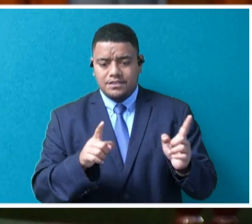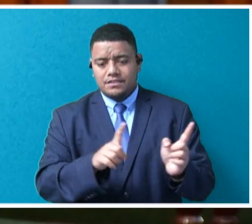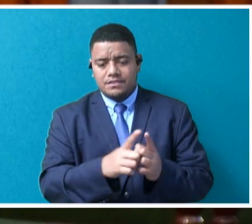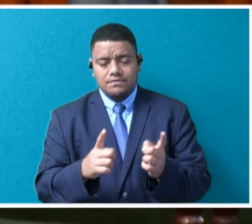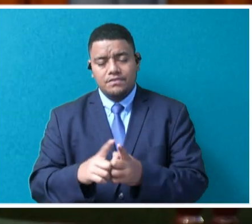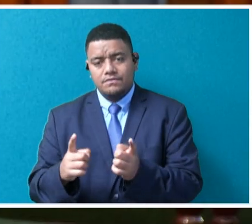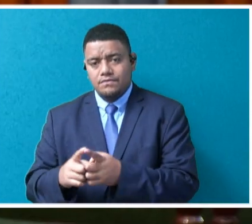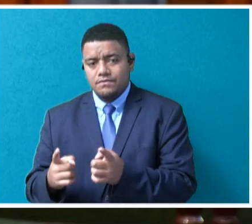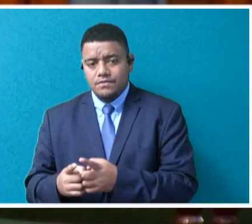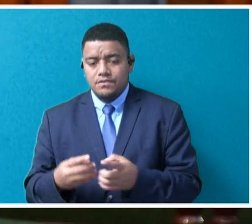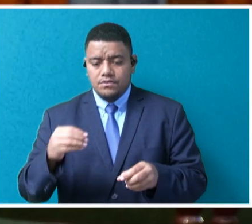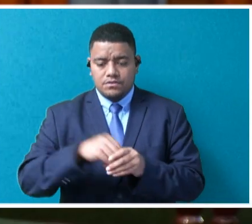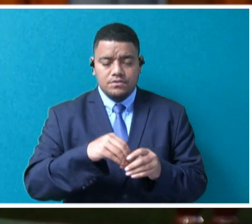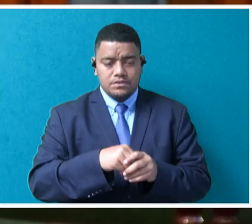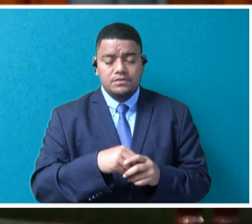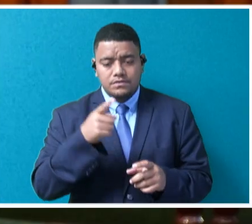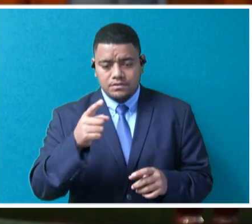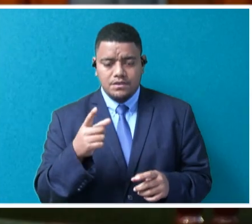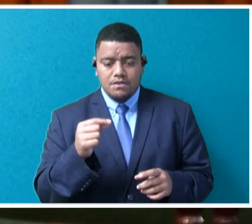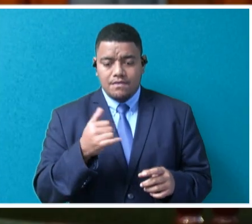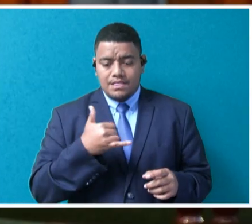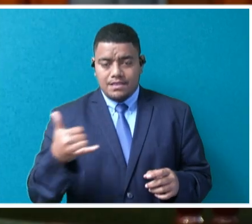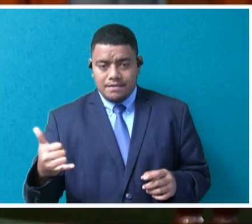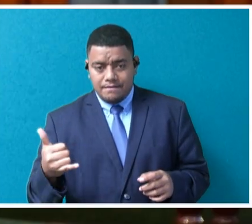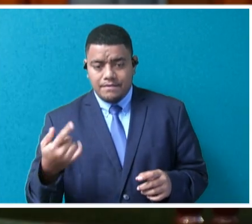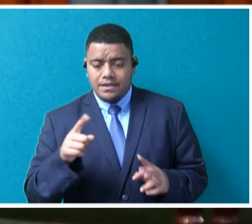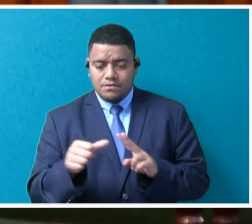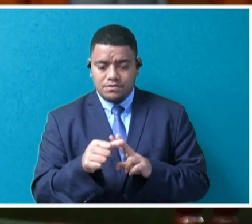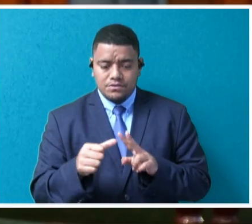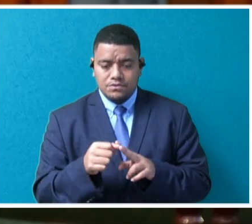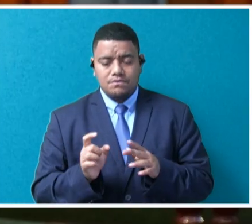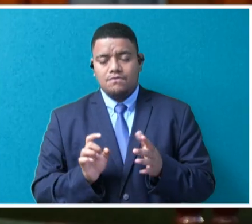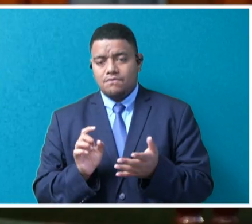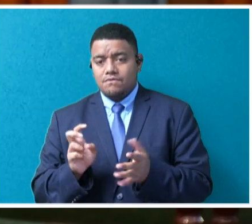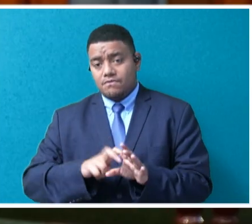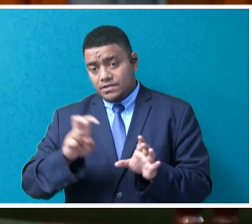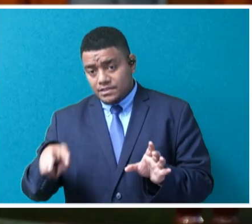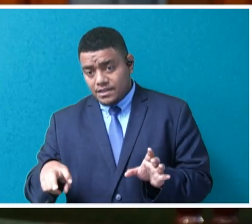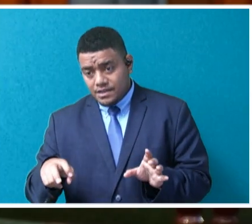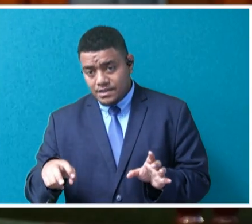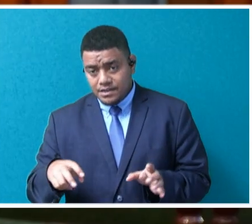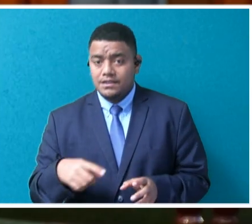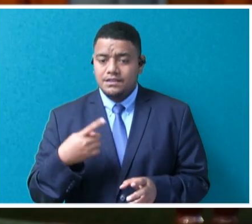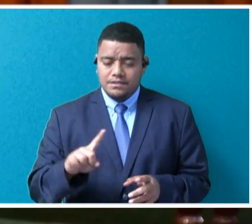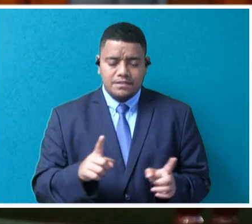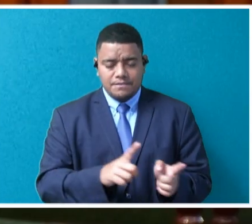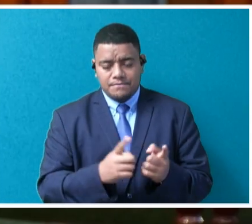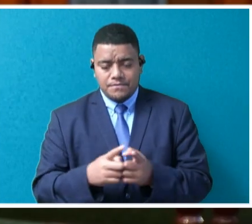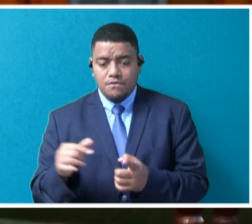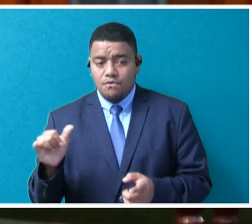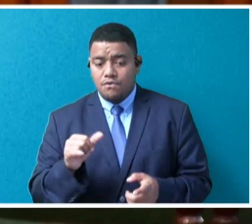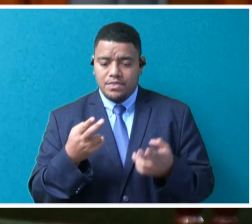mechanisms, including notification of leave, as well as exit arising from resignations or